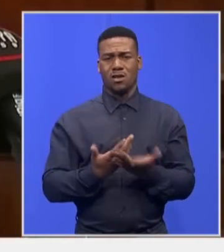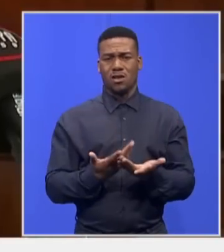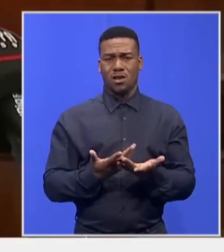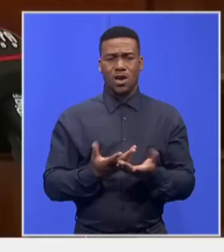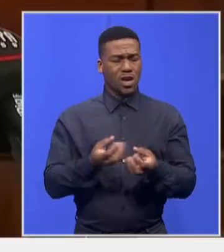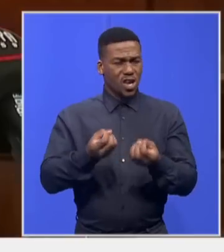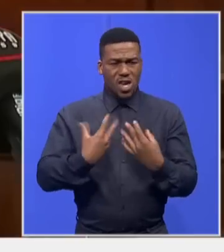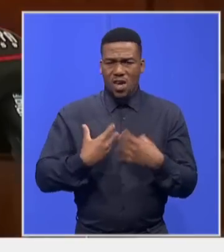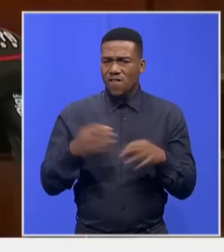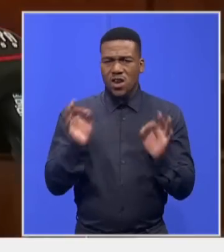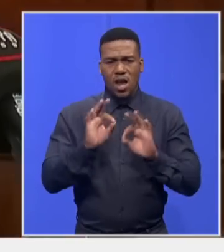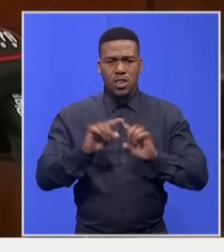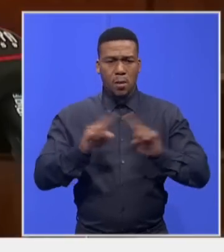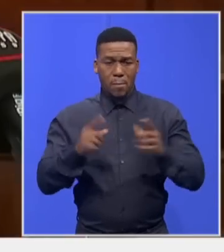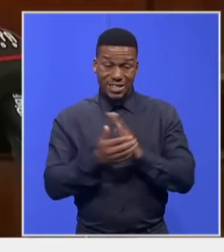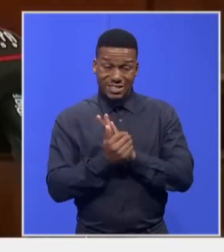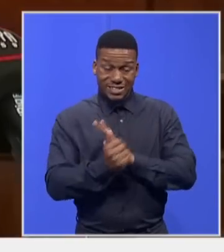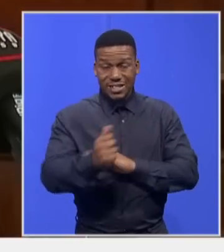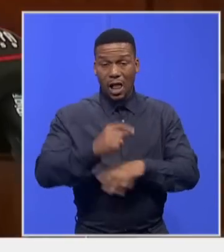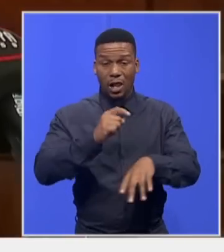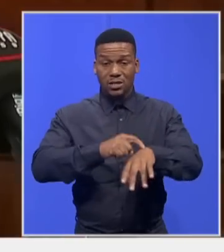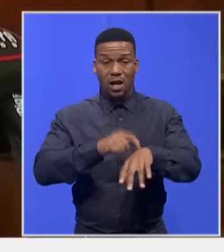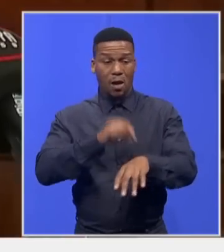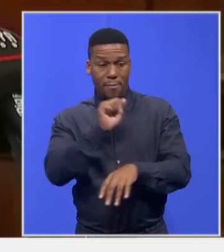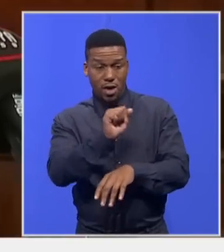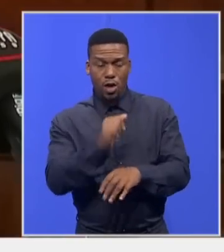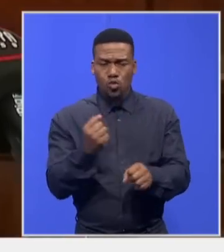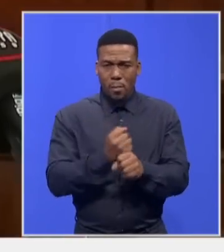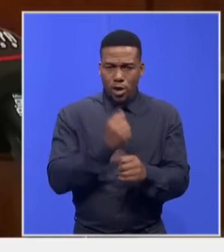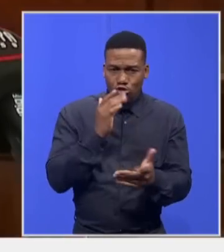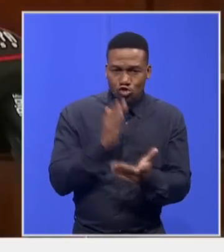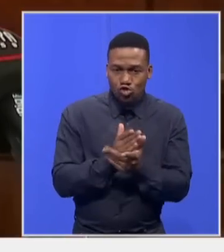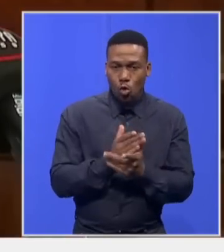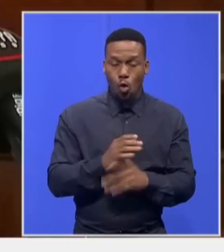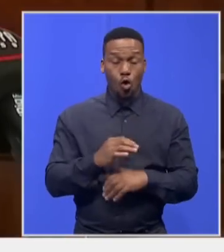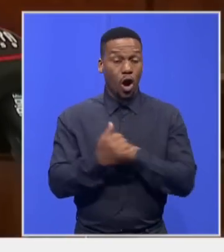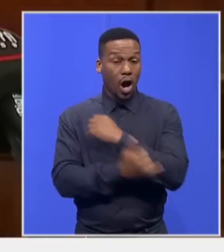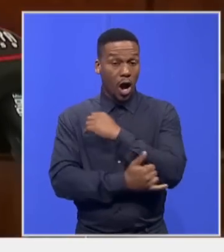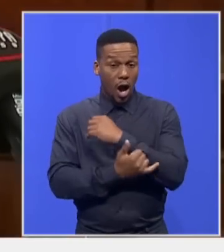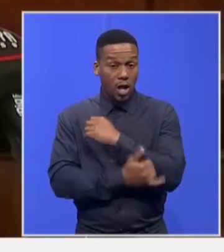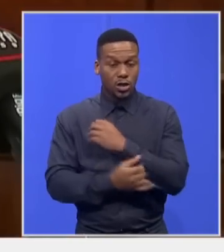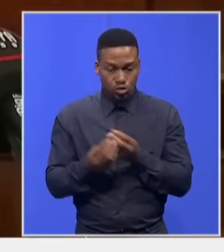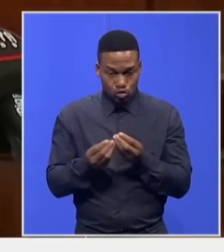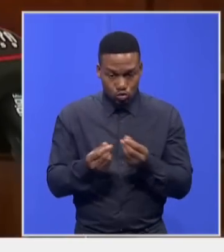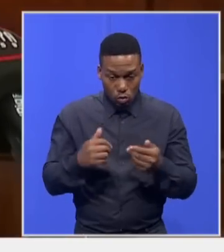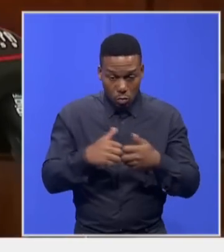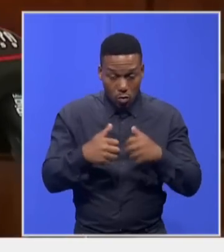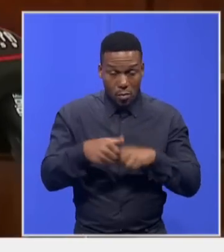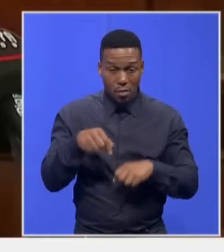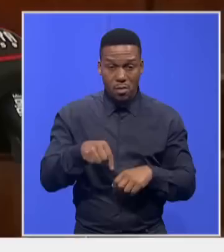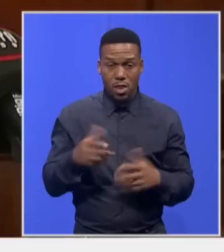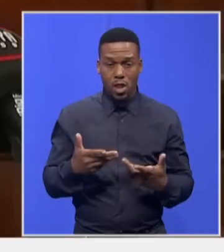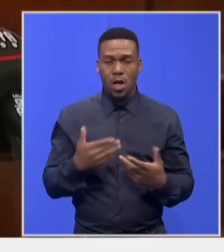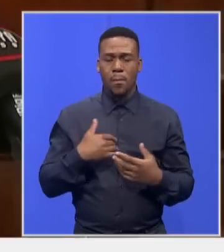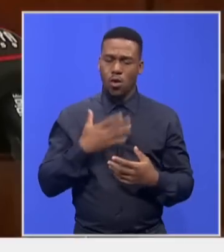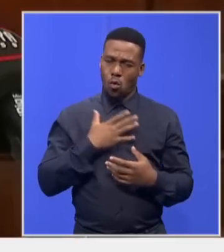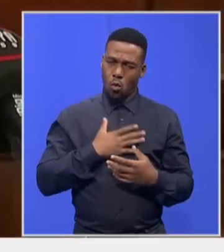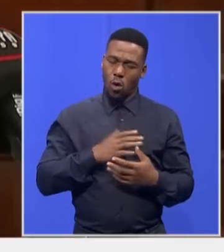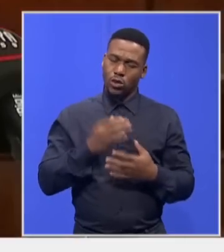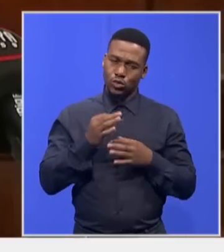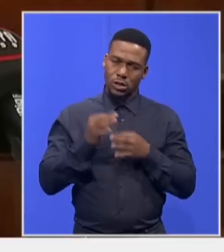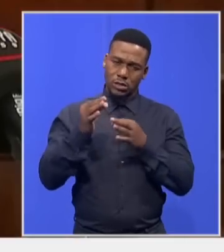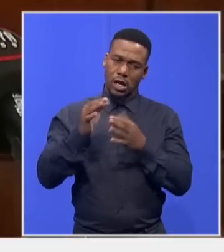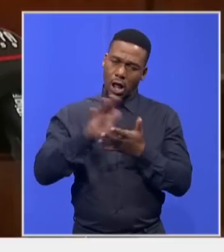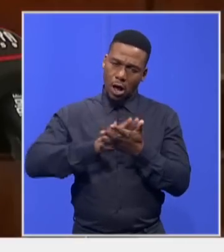and time to ensure that the country comes out of a very, very difficult situation. So I want to extend my